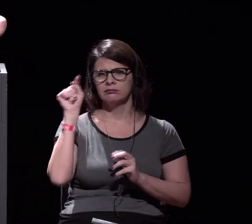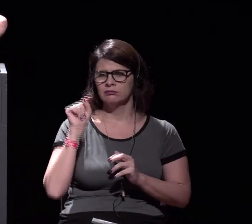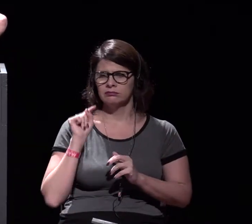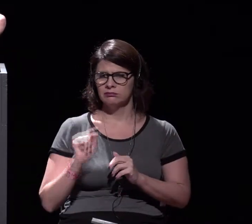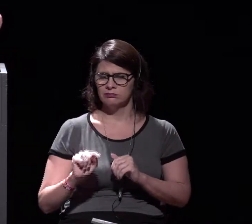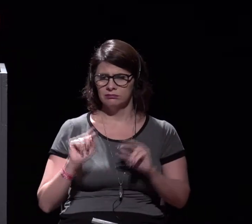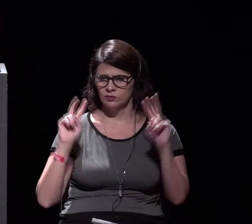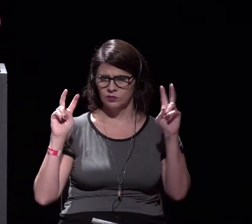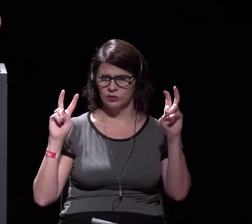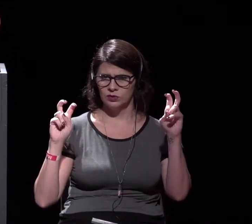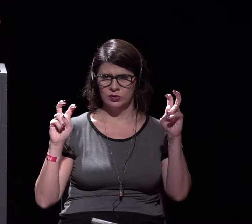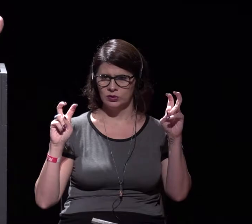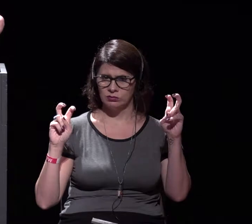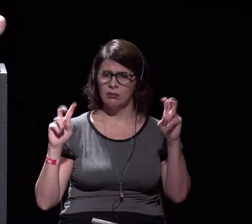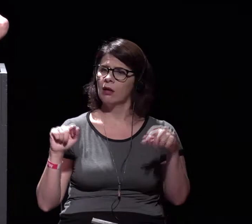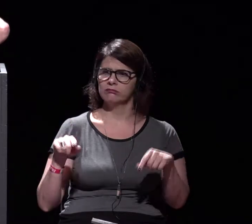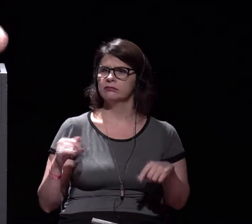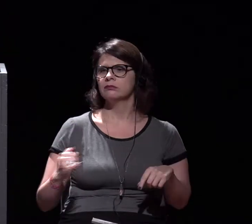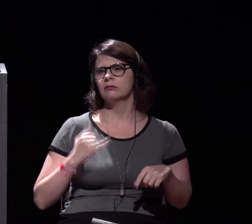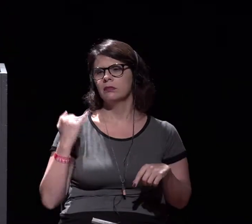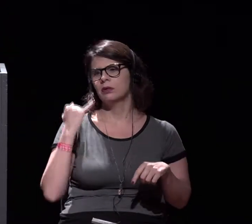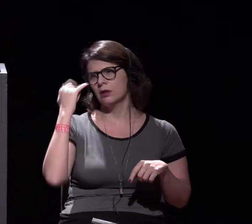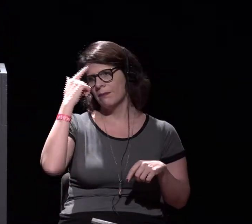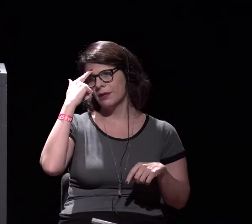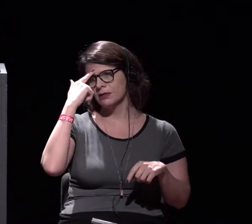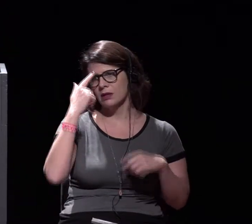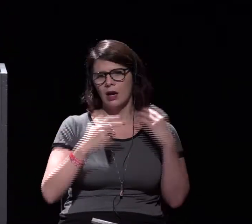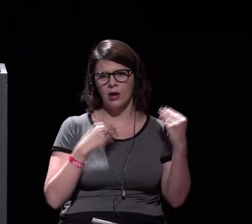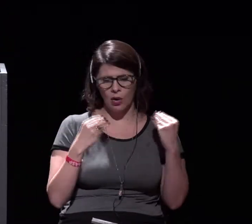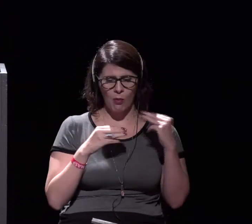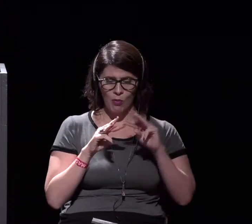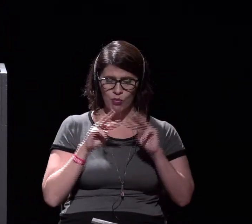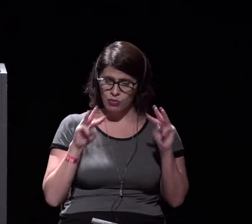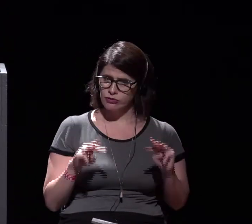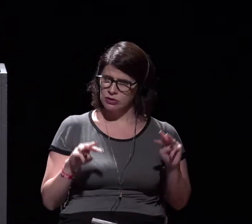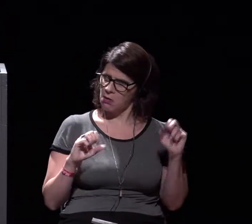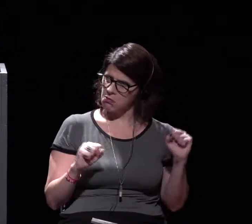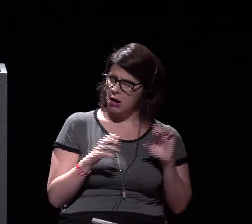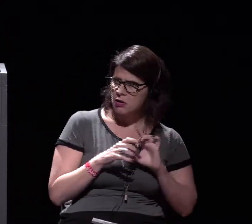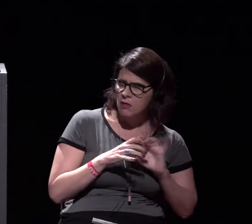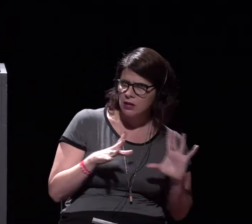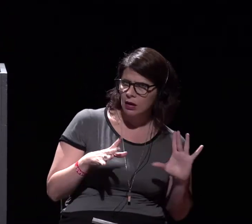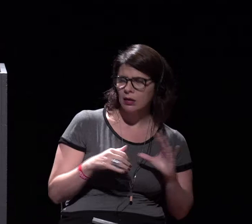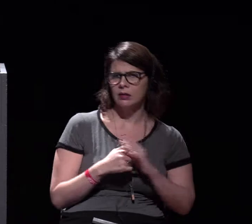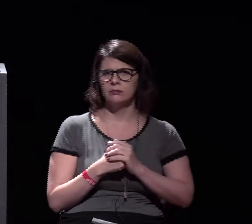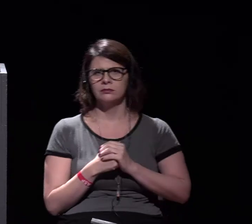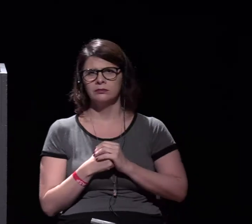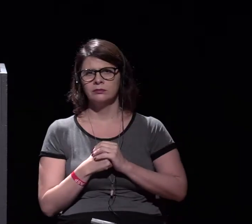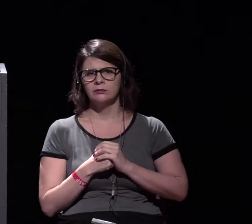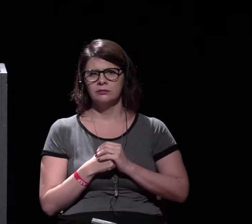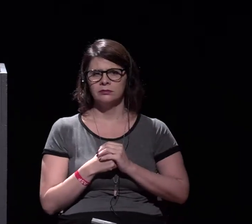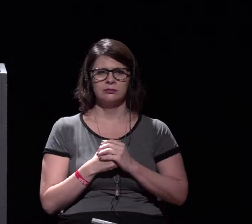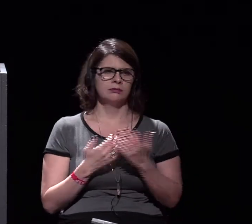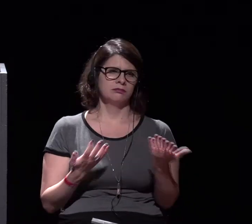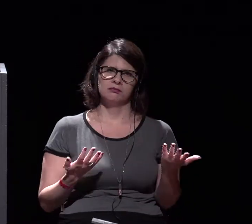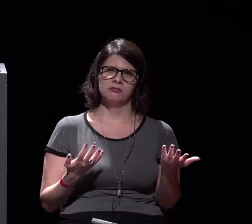and of course, those of you who are used to going to museums, I don't expect any of you would seriously believe that the museum can indeed perform